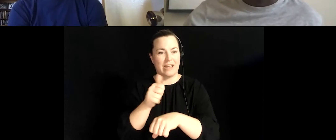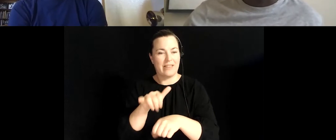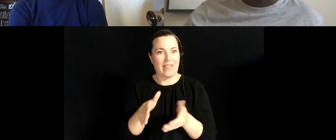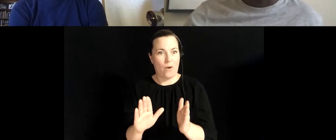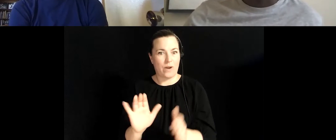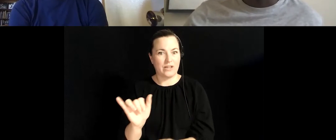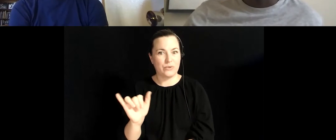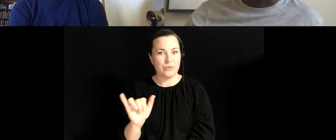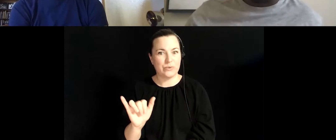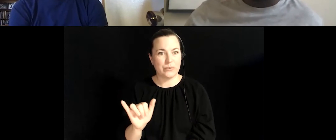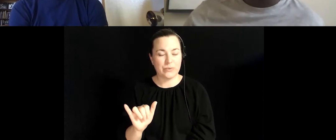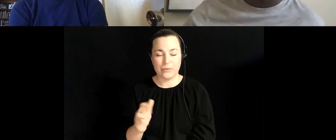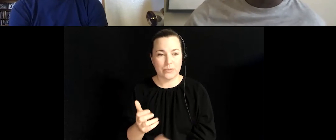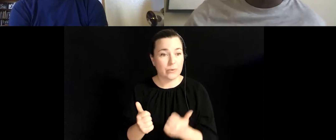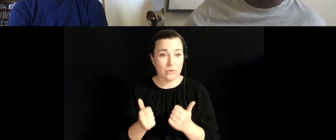is